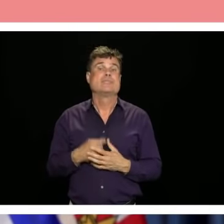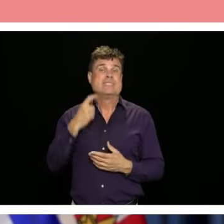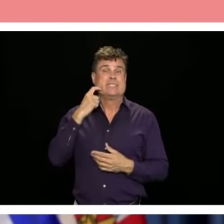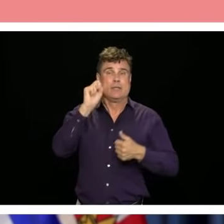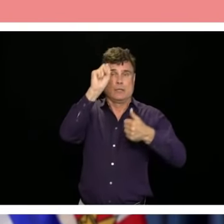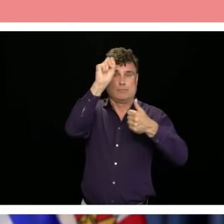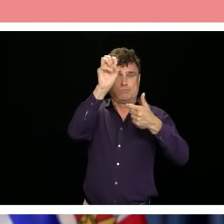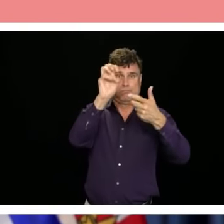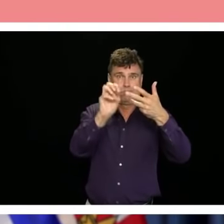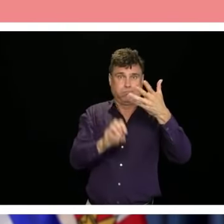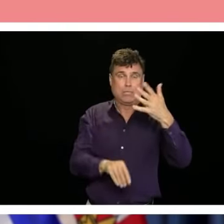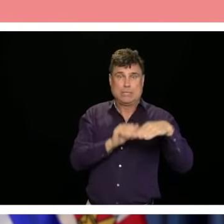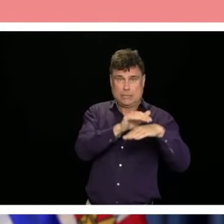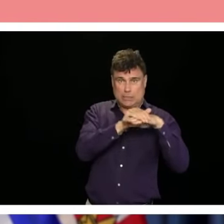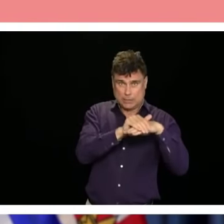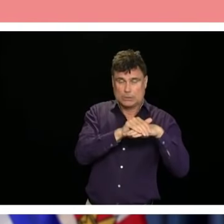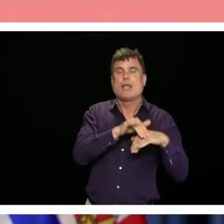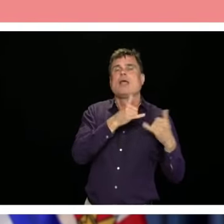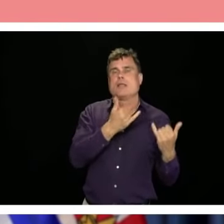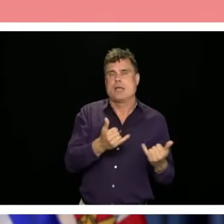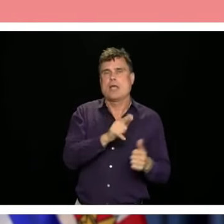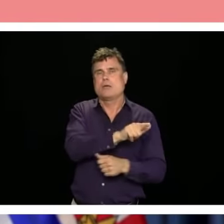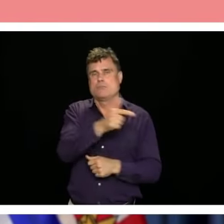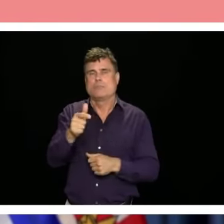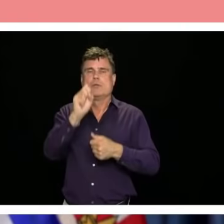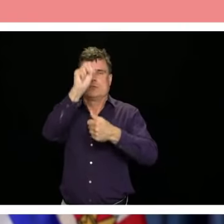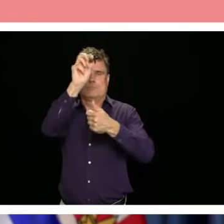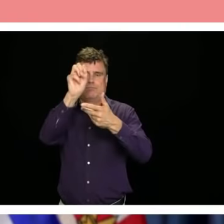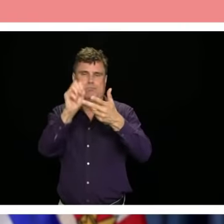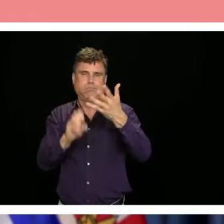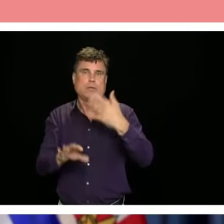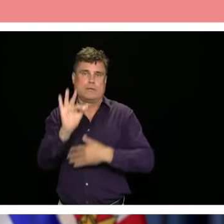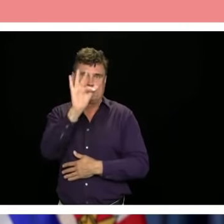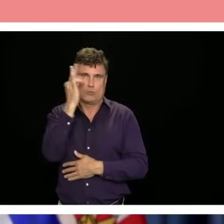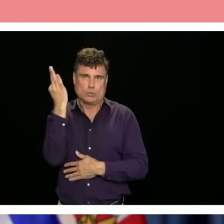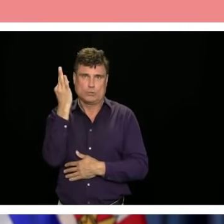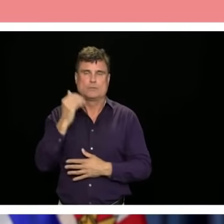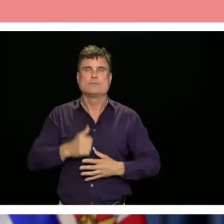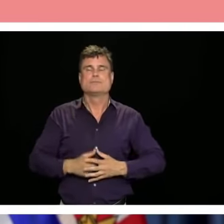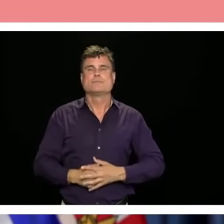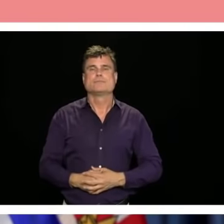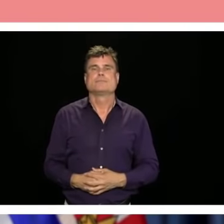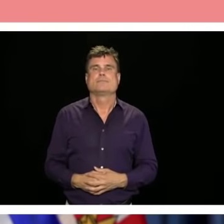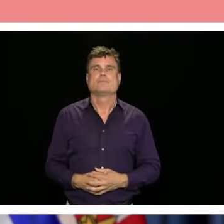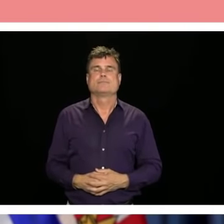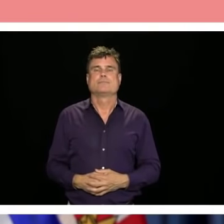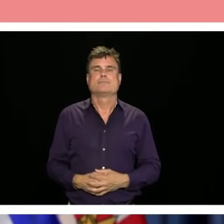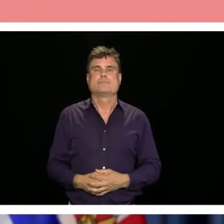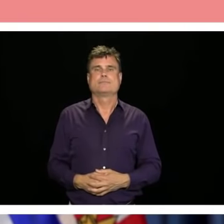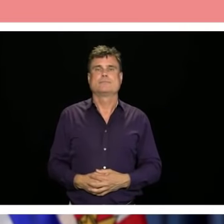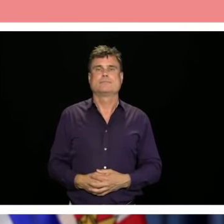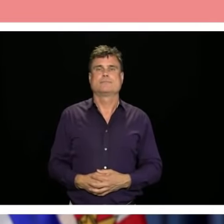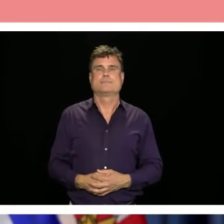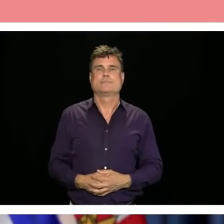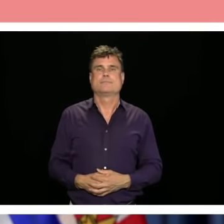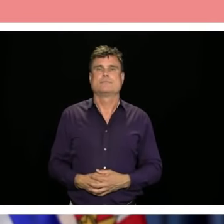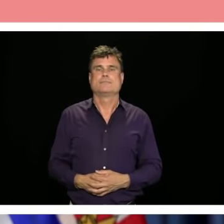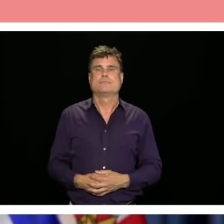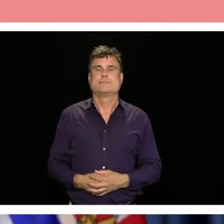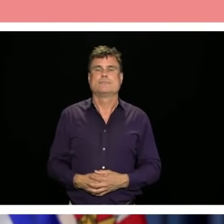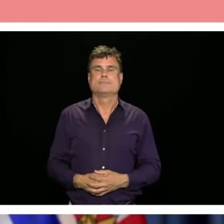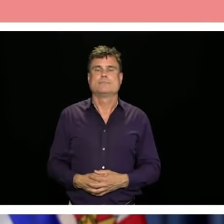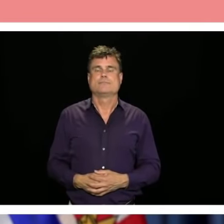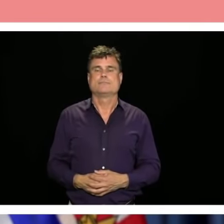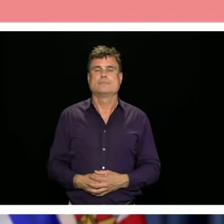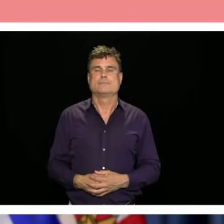all of our contribution to our BC effort. That's what must be our conviction in the weeks and months ahead. That's what being 100%